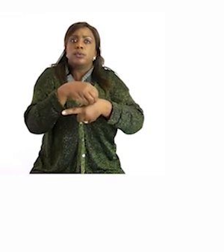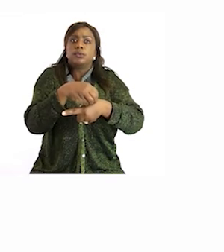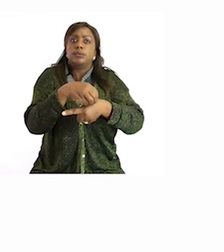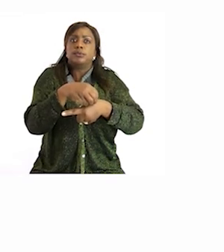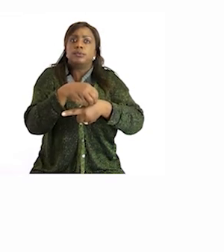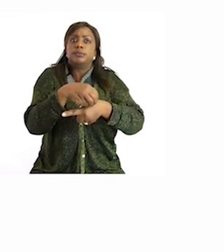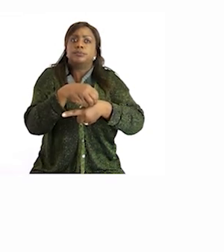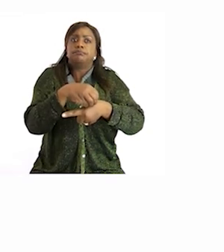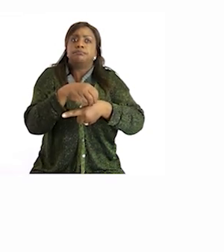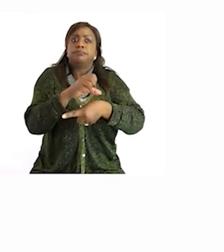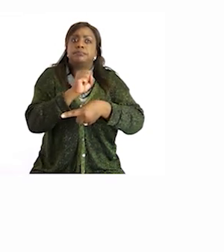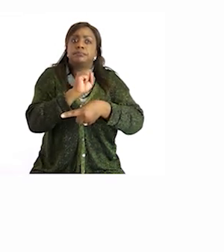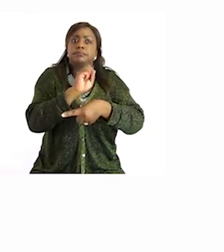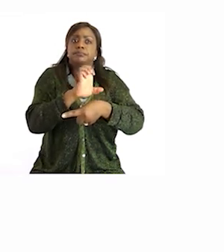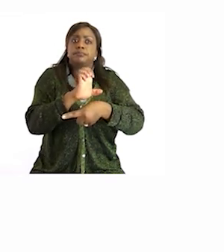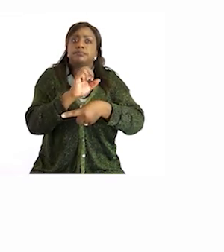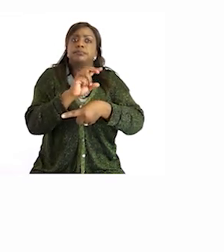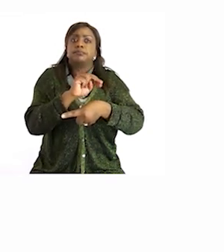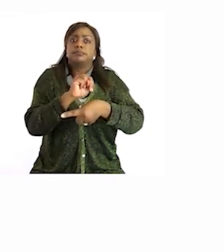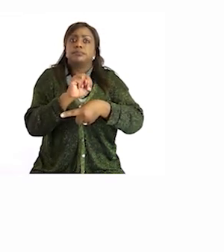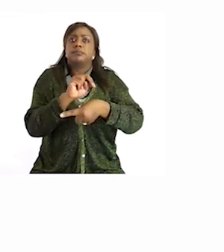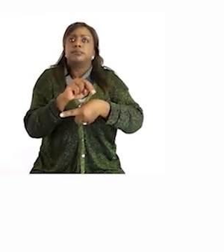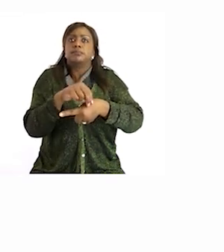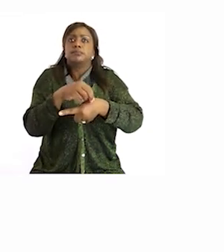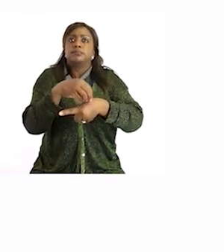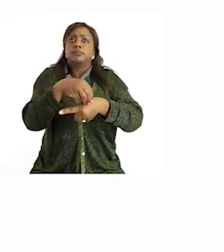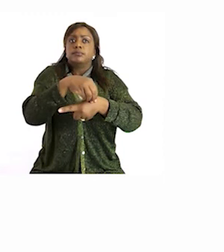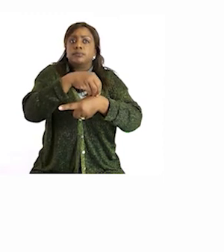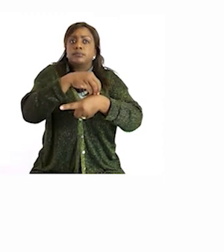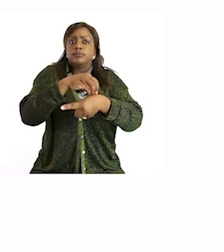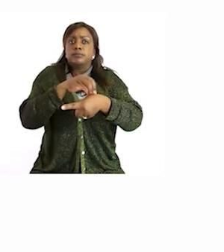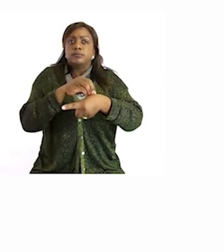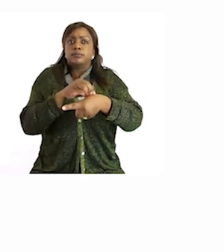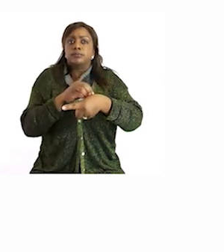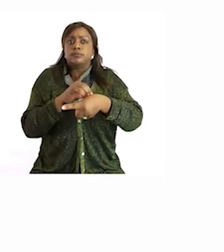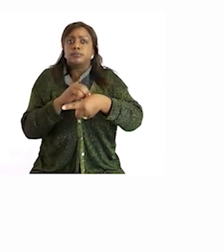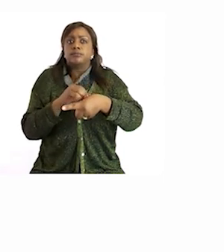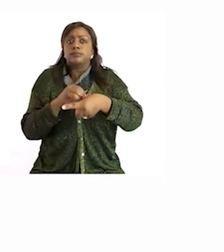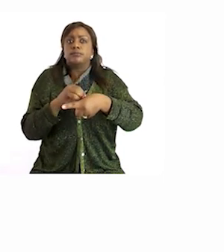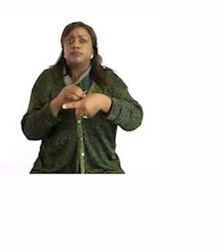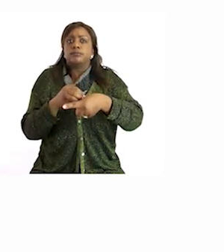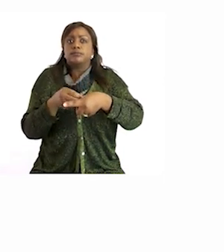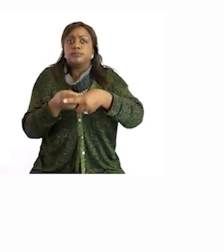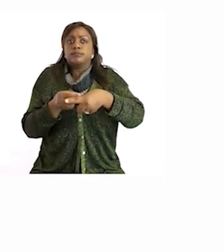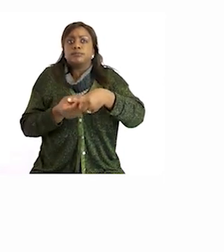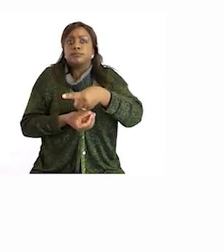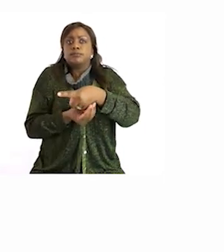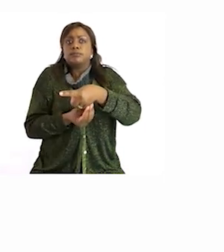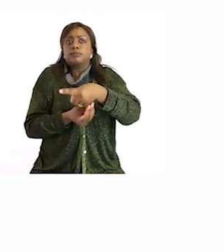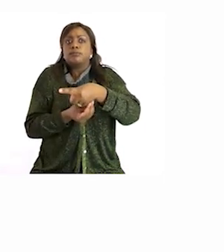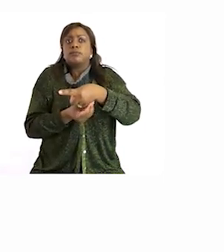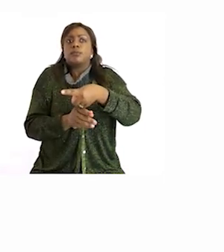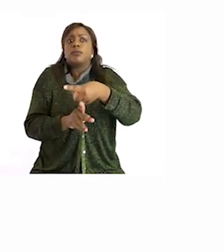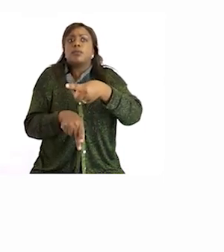the seminal vessel. And from the seminal vessel, we go into a structure known as the prostate gland.